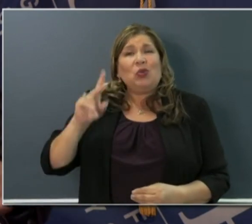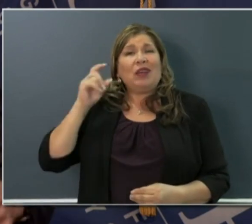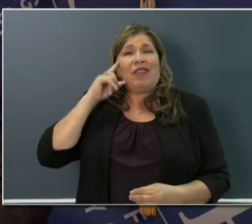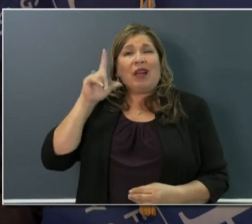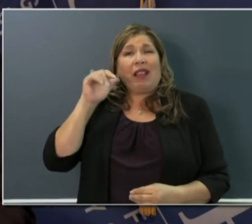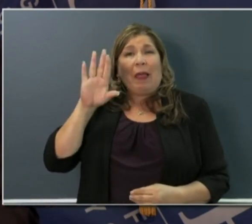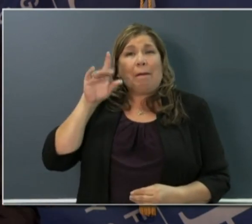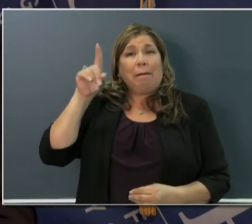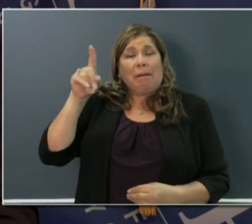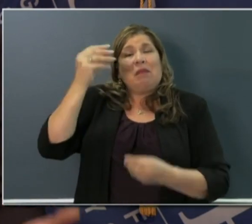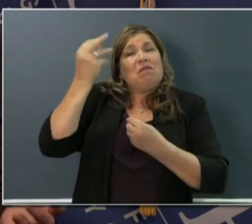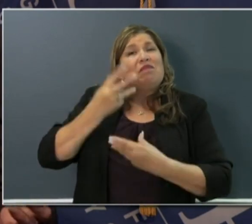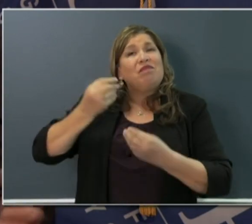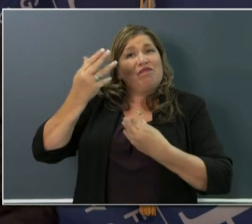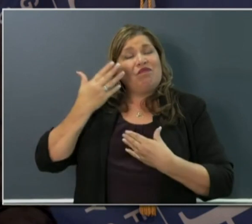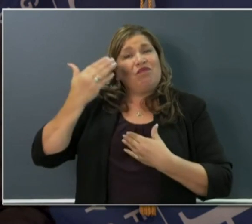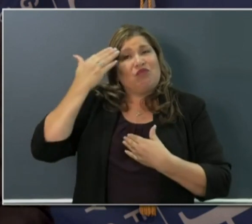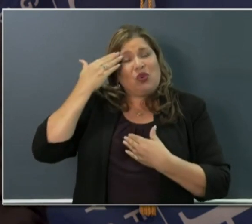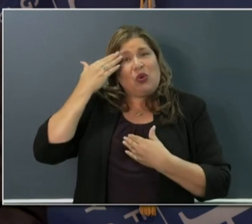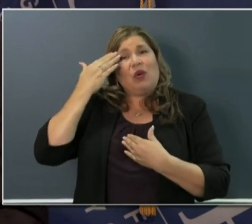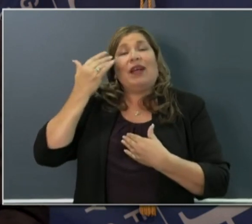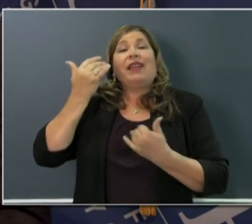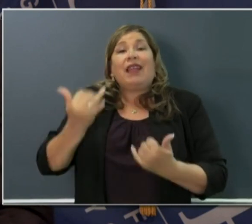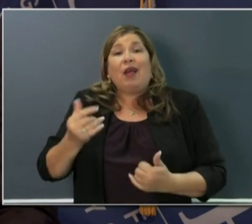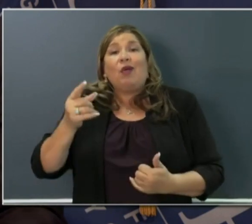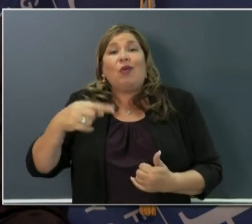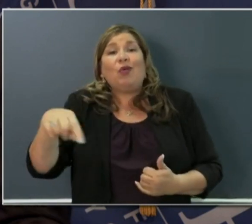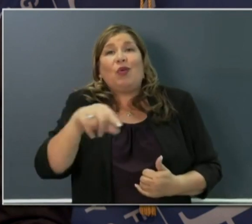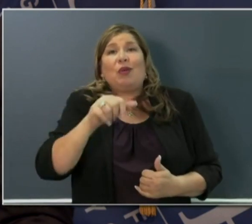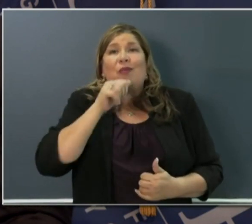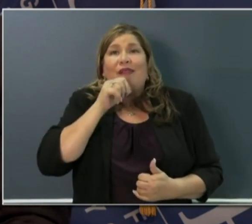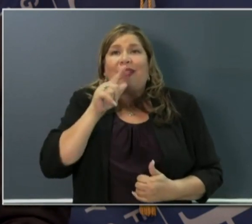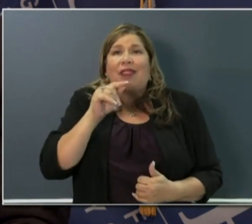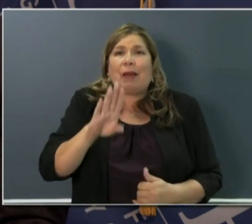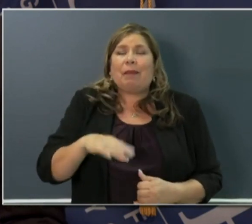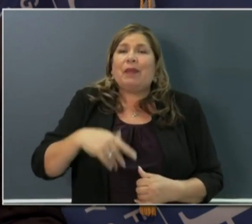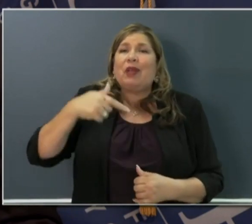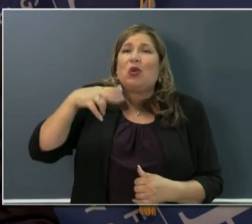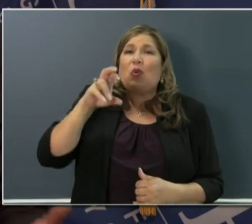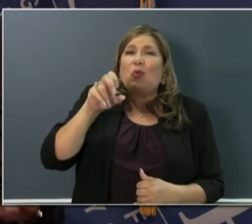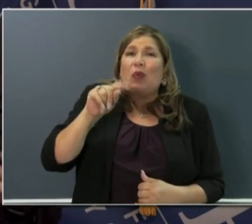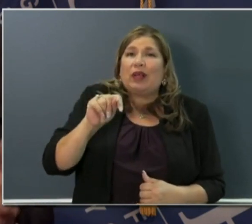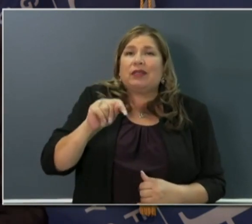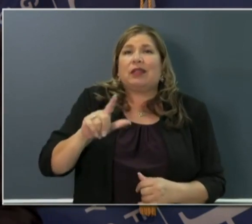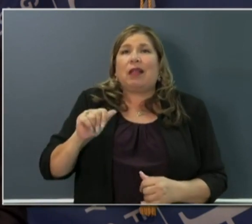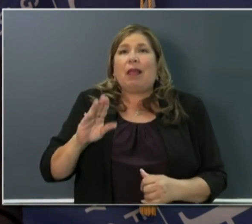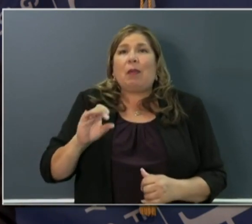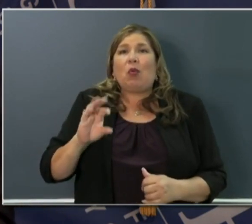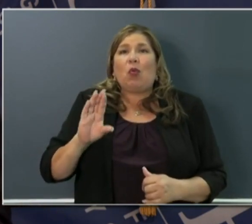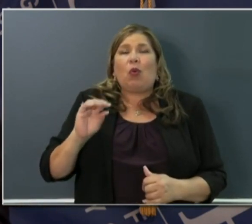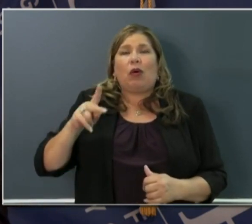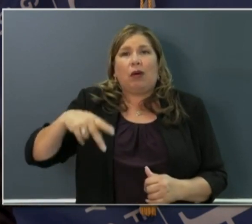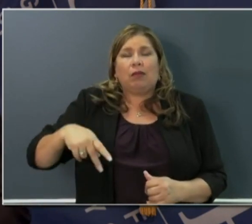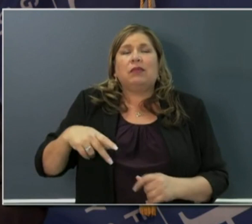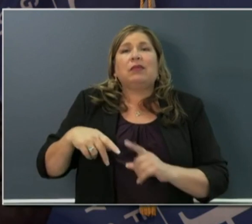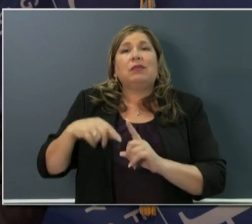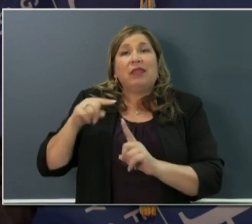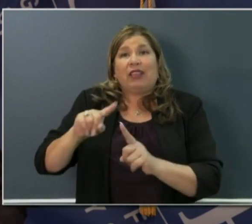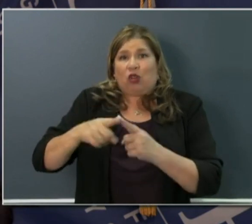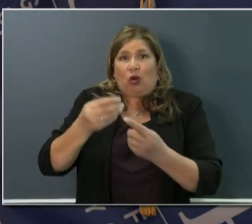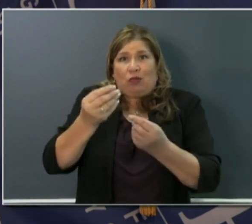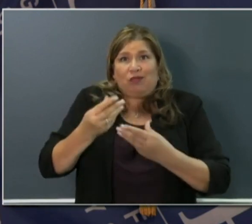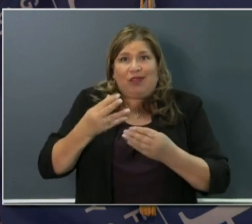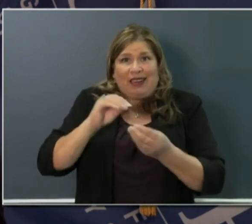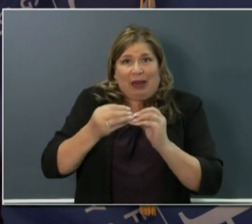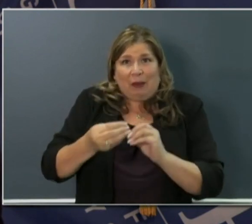reporting consistently. We then got the commercial labs, be it Quest or LabCorp, to start reporting in. And then, of course,